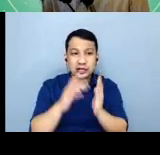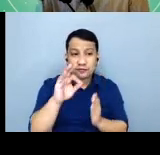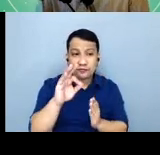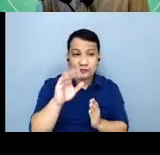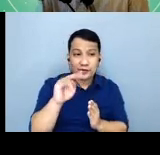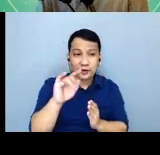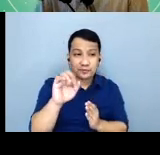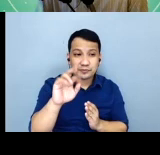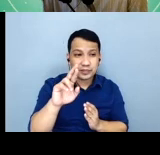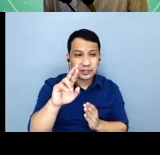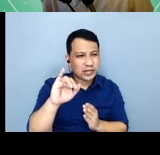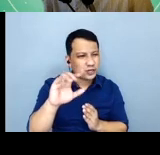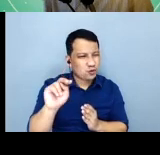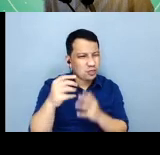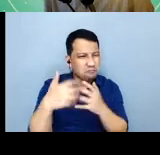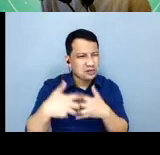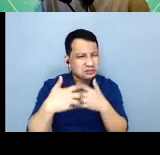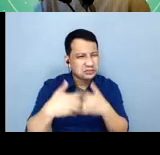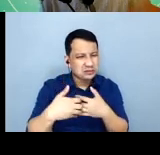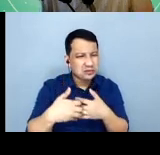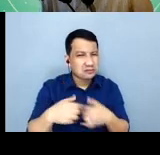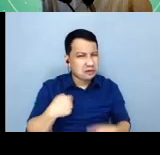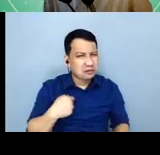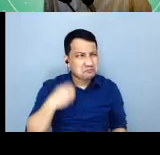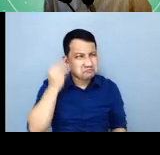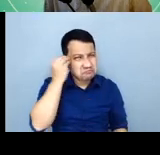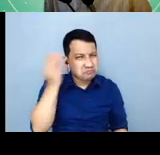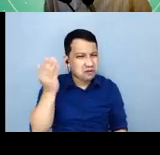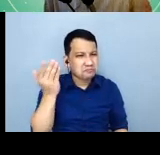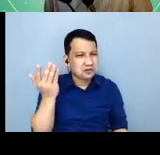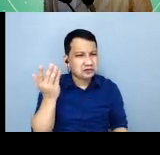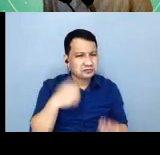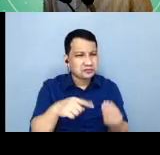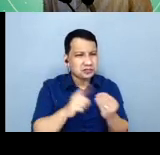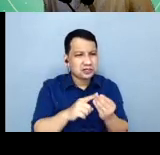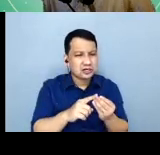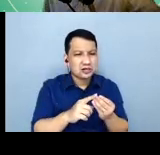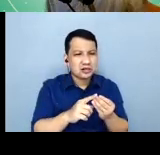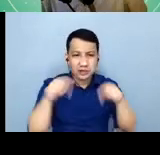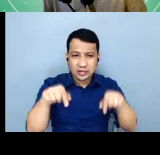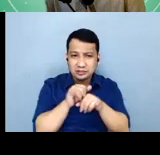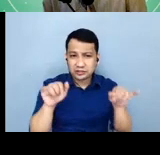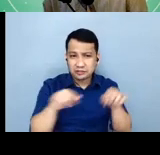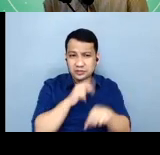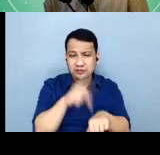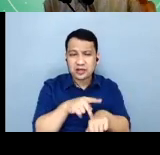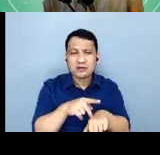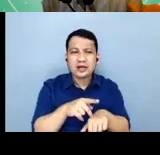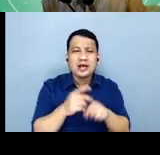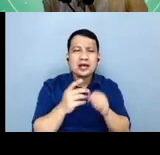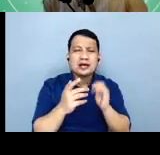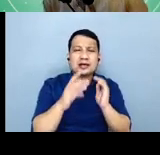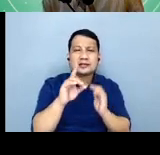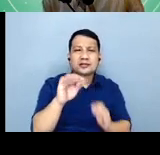actually kind of, in my opinion, something perfect for the setting of the Philippines. Digital fabrication